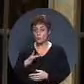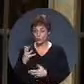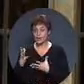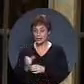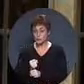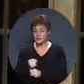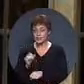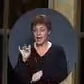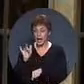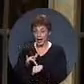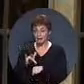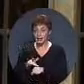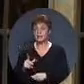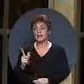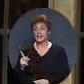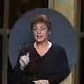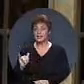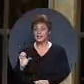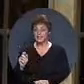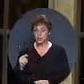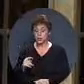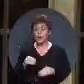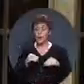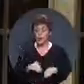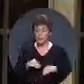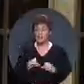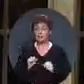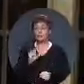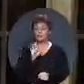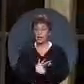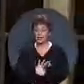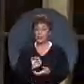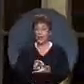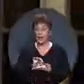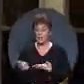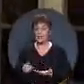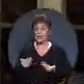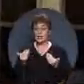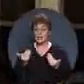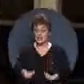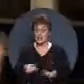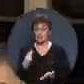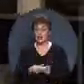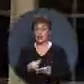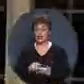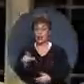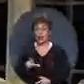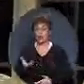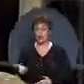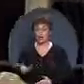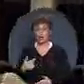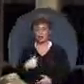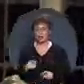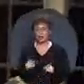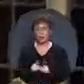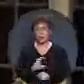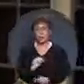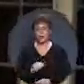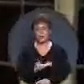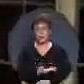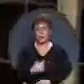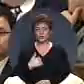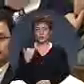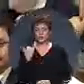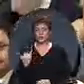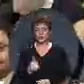now enable Quebec to reach its objectives. The commitment made, the minister should make a commitment to send this